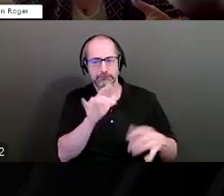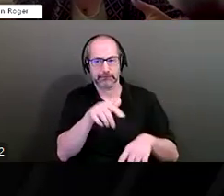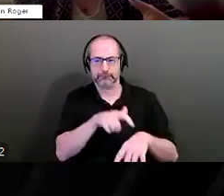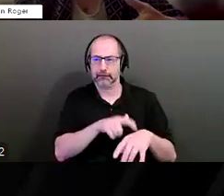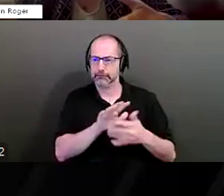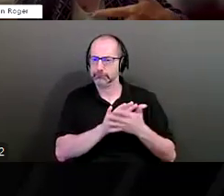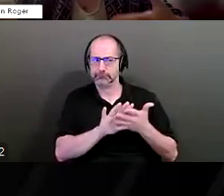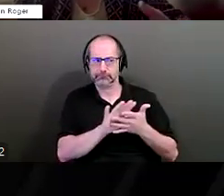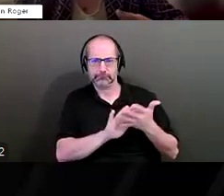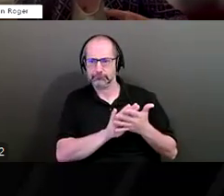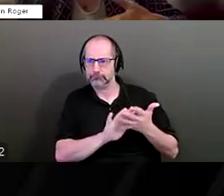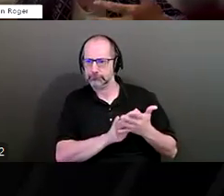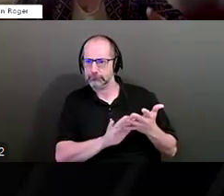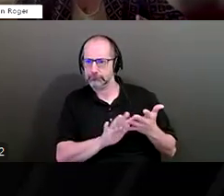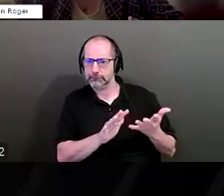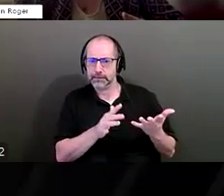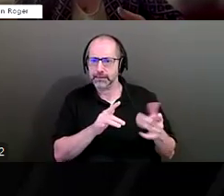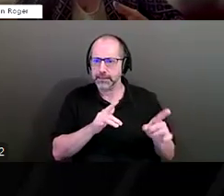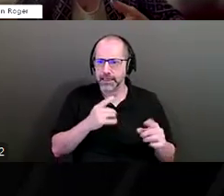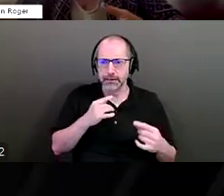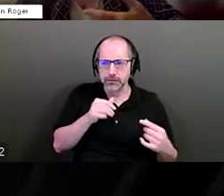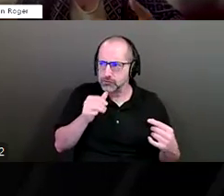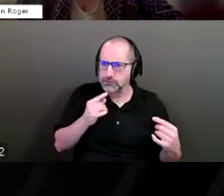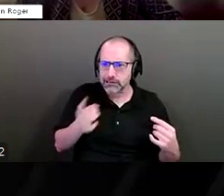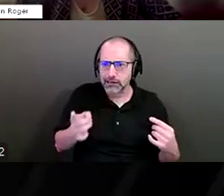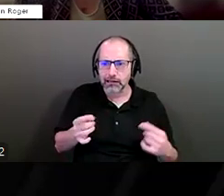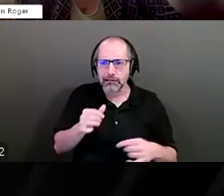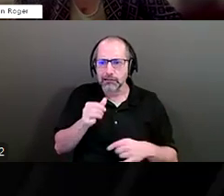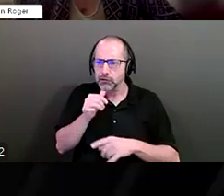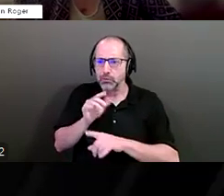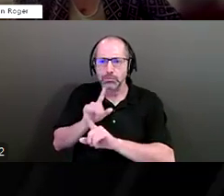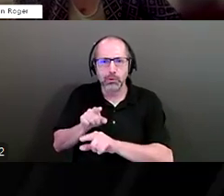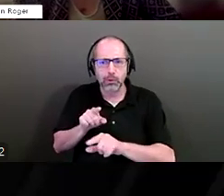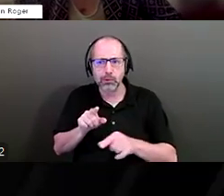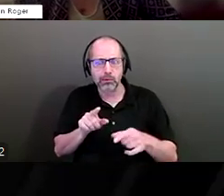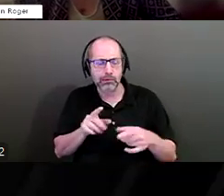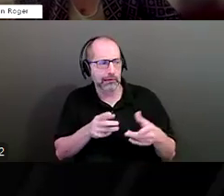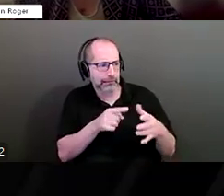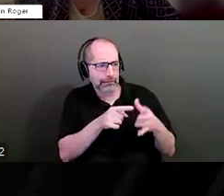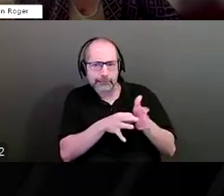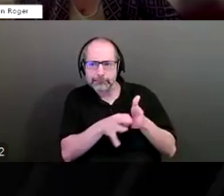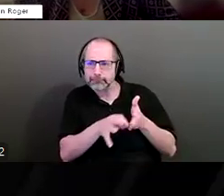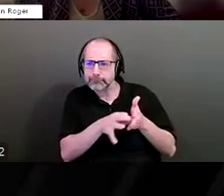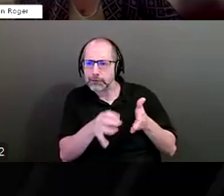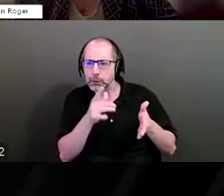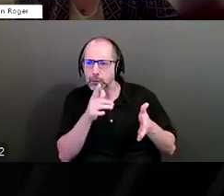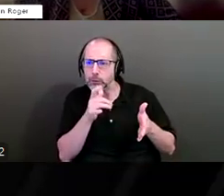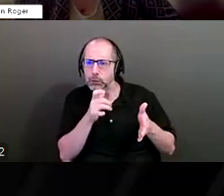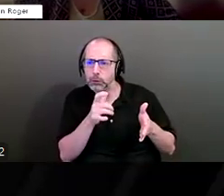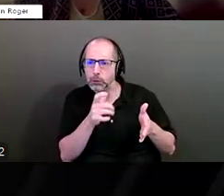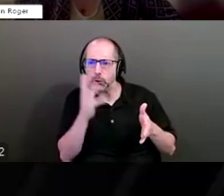this issue of disclosure and underreporting, and how might we better uncover who is